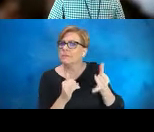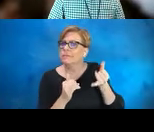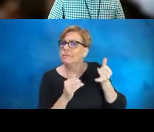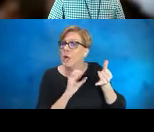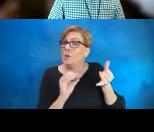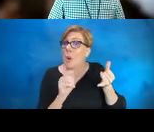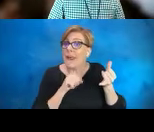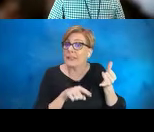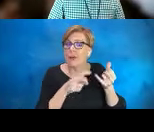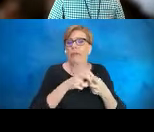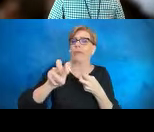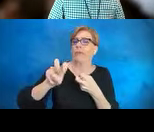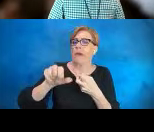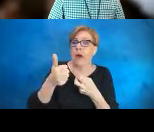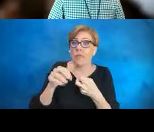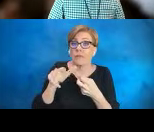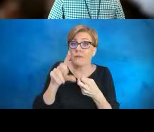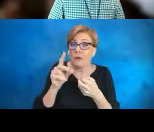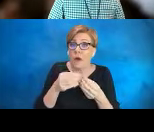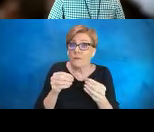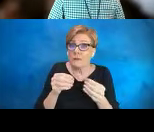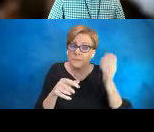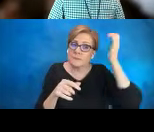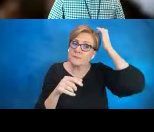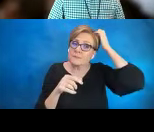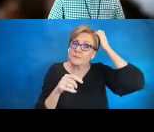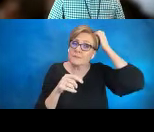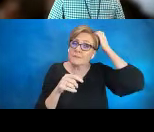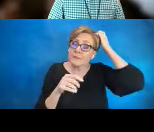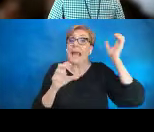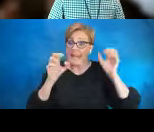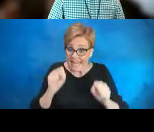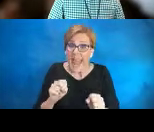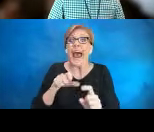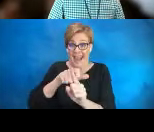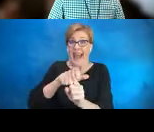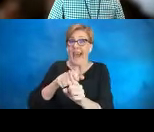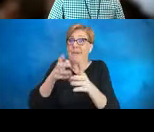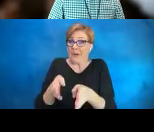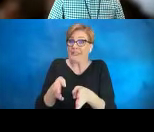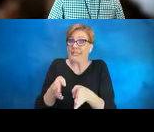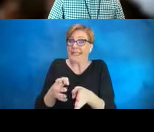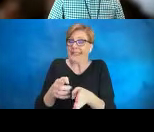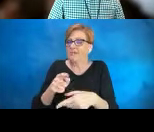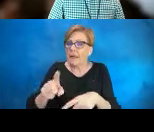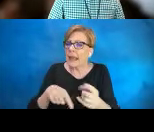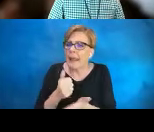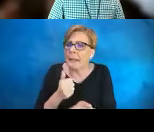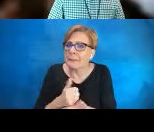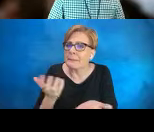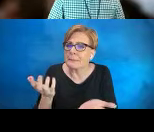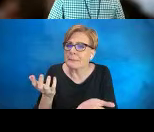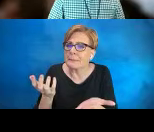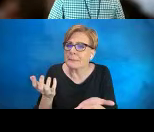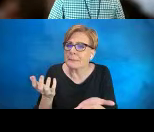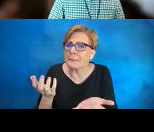automatically rerouted to another one. It's pretty easy to get a human on the phone. They just can't help you. Right? So people were